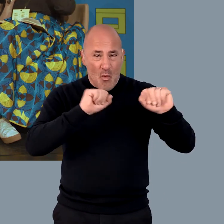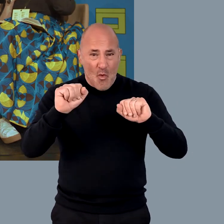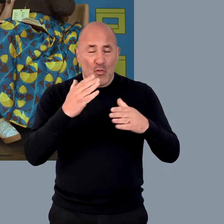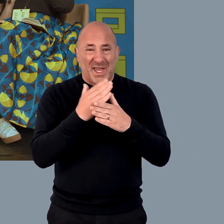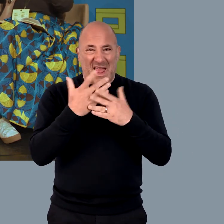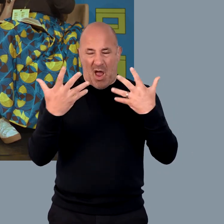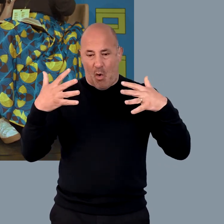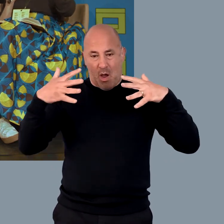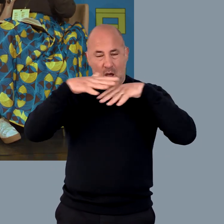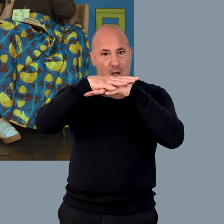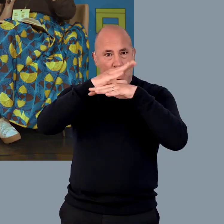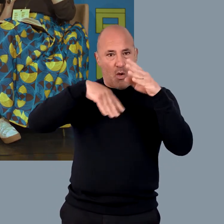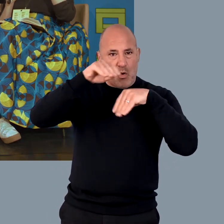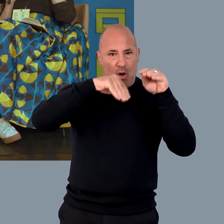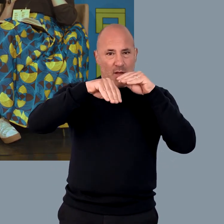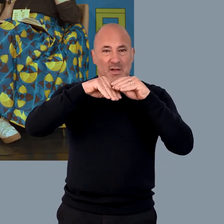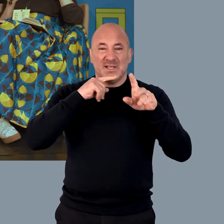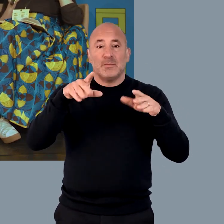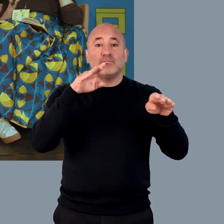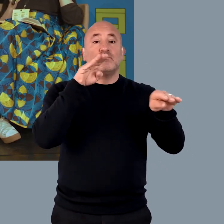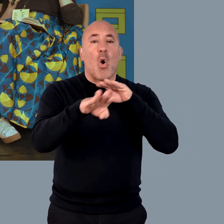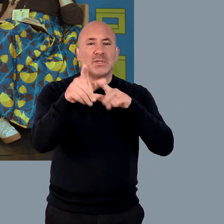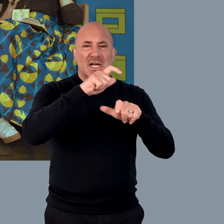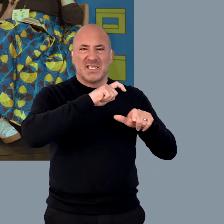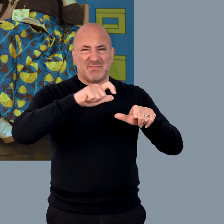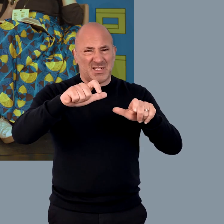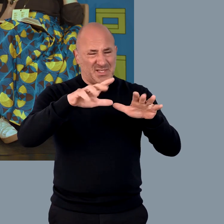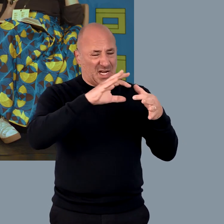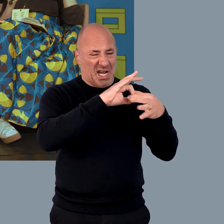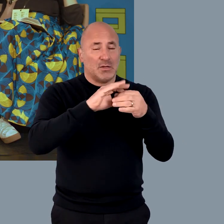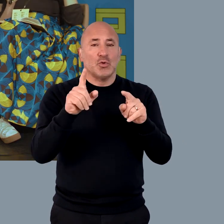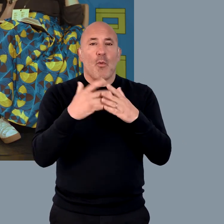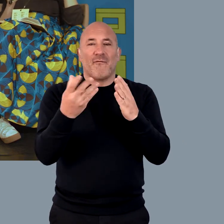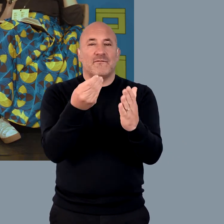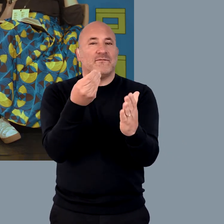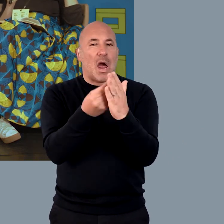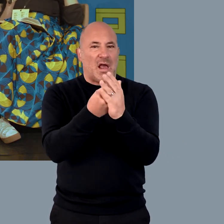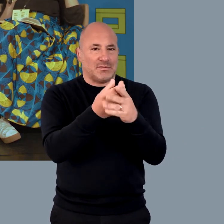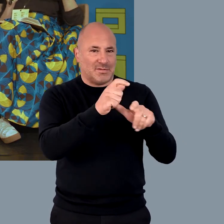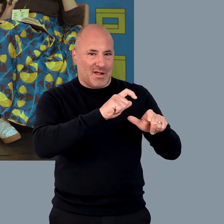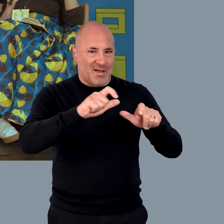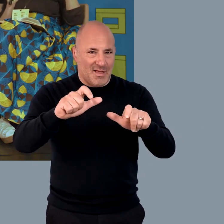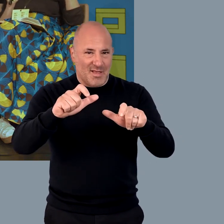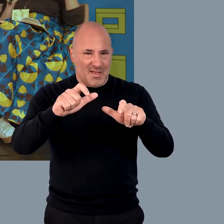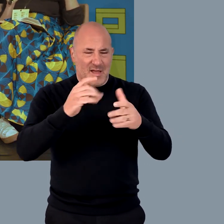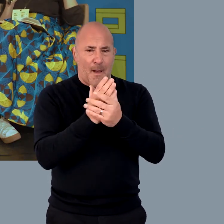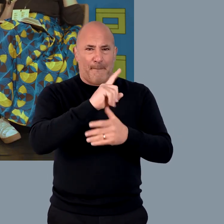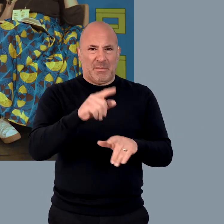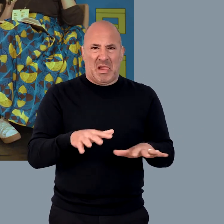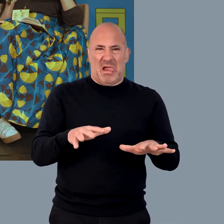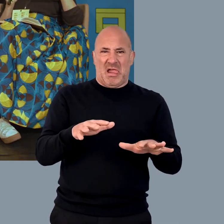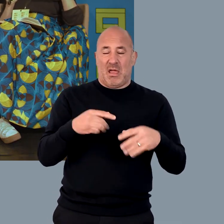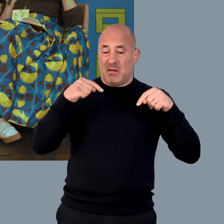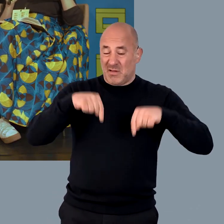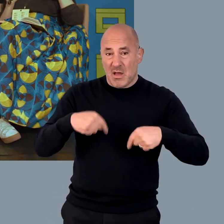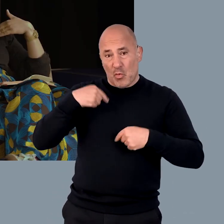just how you put that overlay on top. And I think that, say, in sport, sustainability has connotations of financial sustainability, and